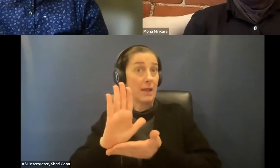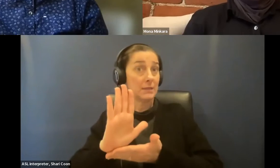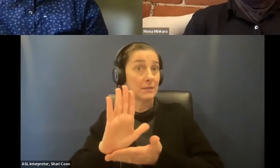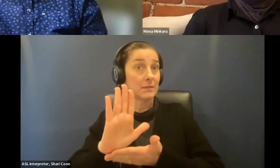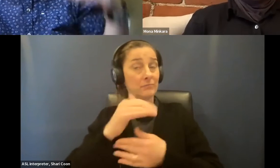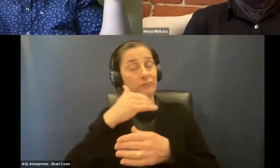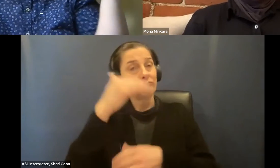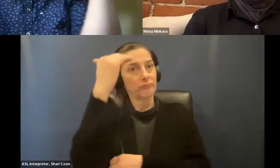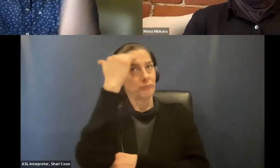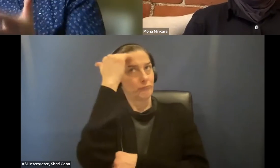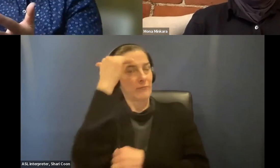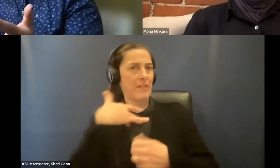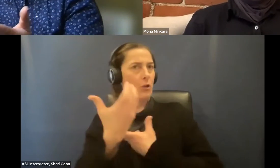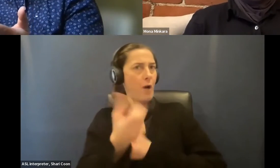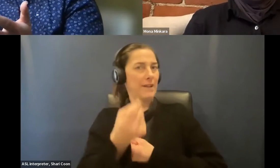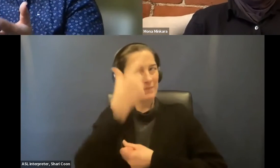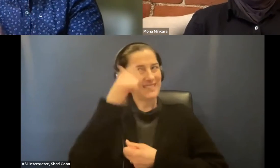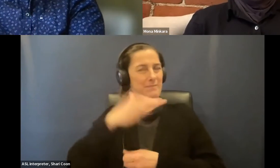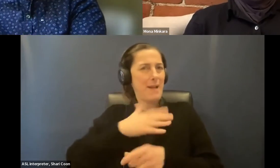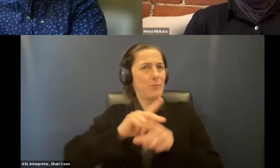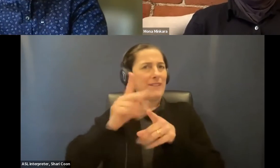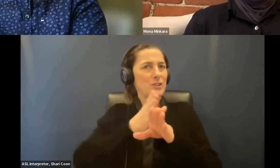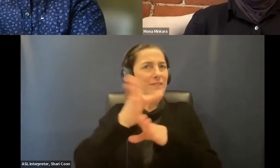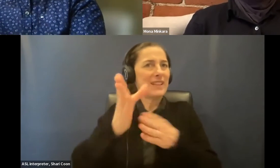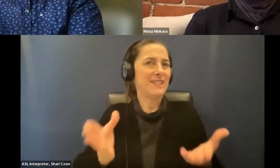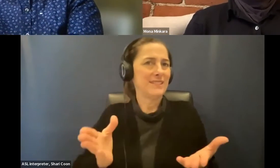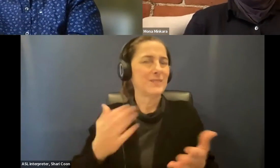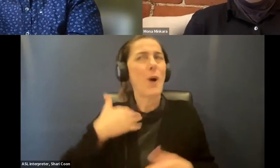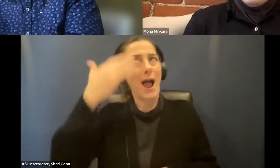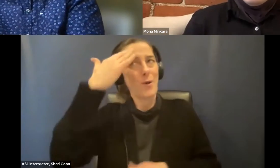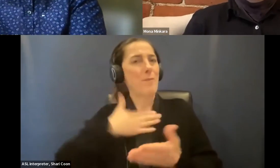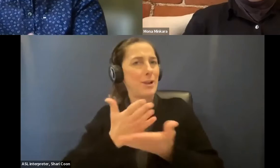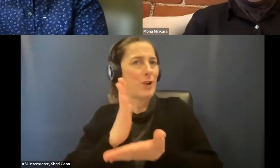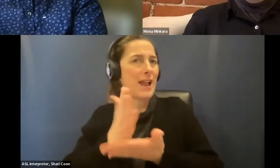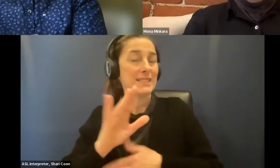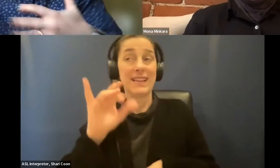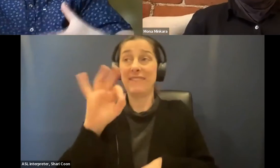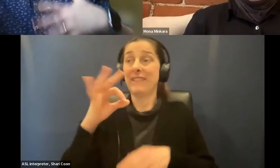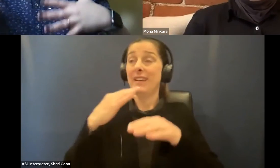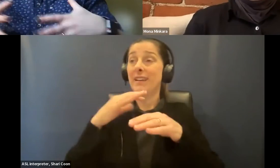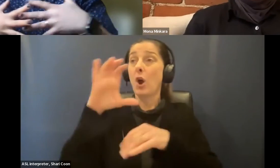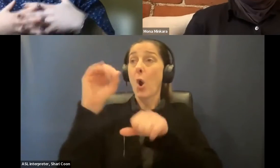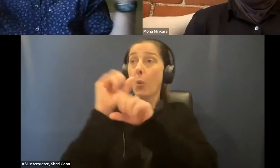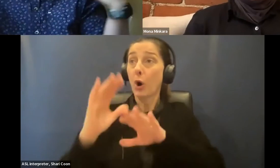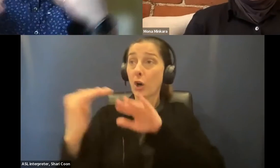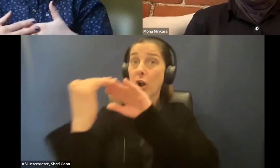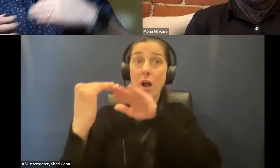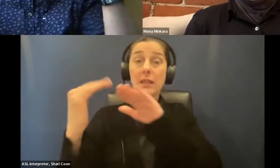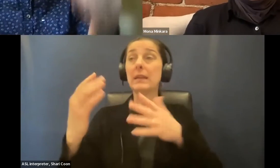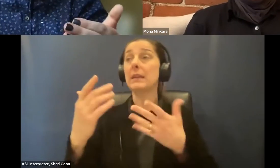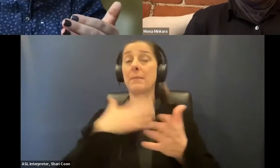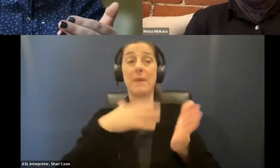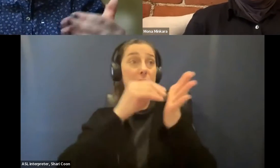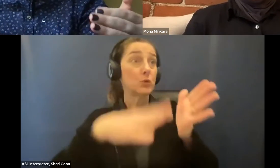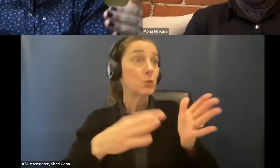I know if I'm disclosing this to colleagues, even my own students, I know what I'm protected. I know I can't